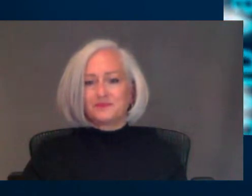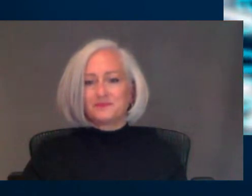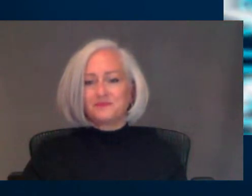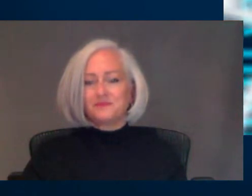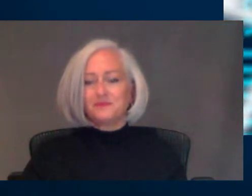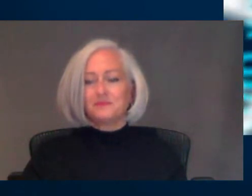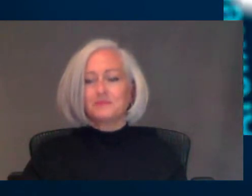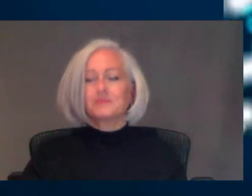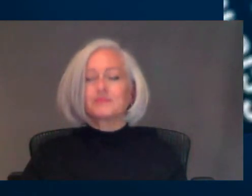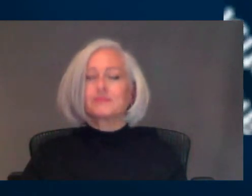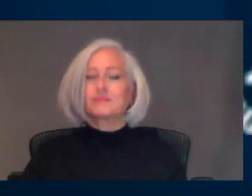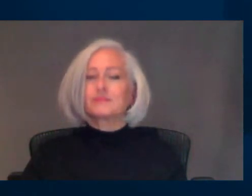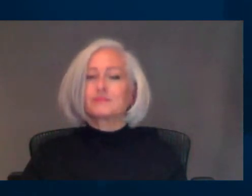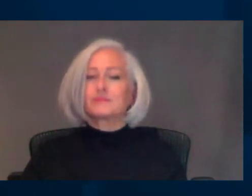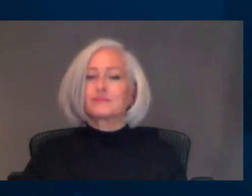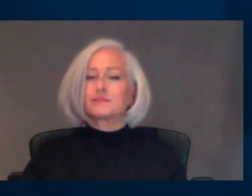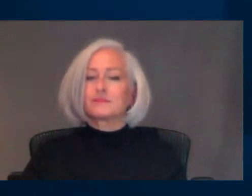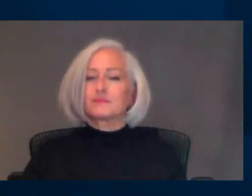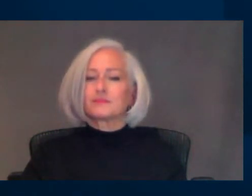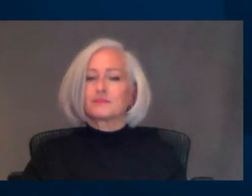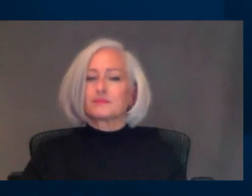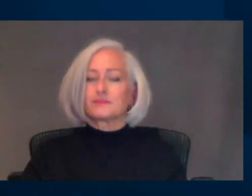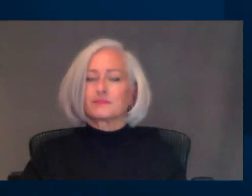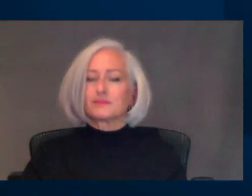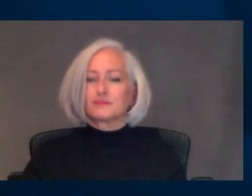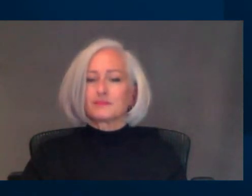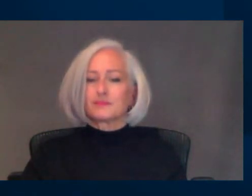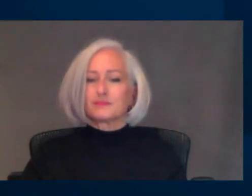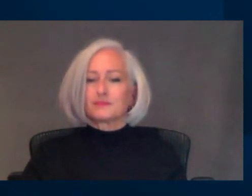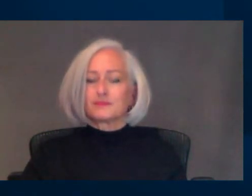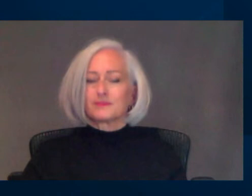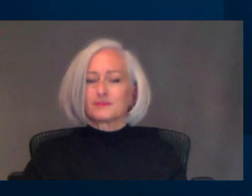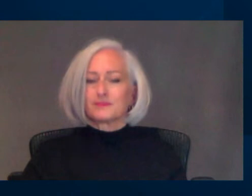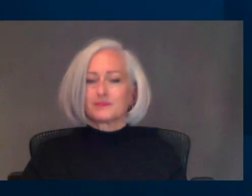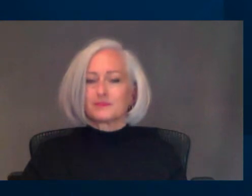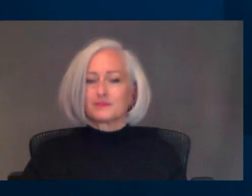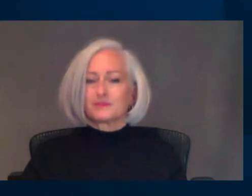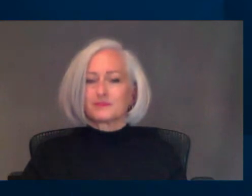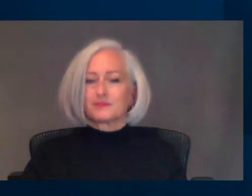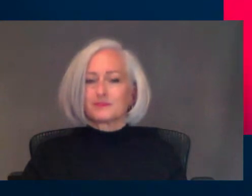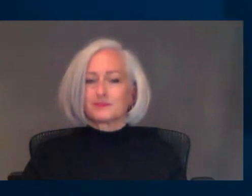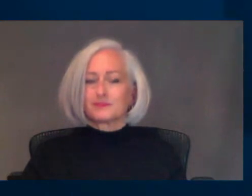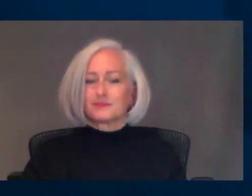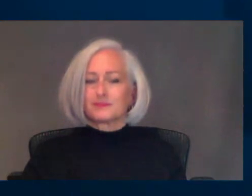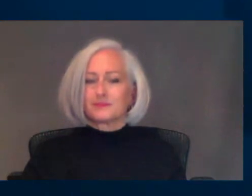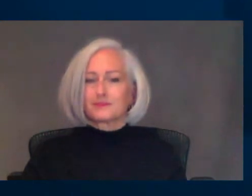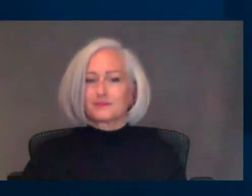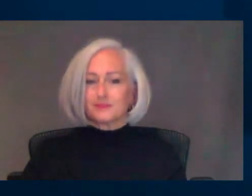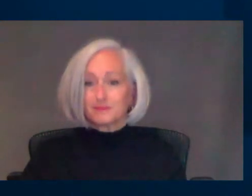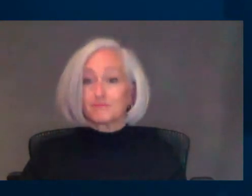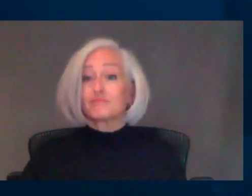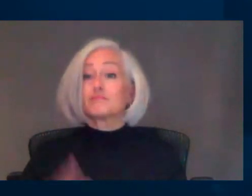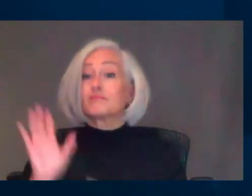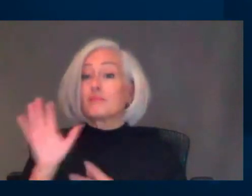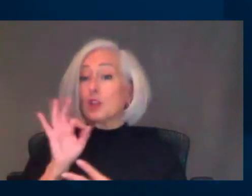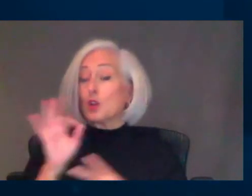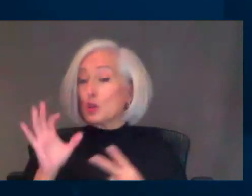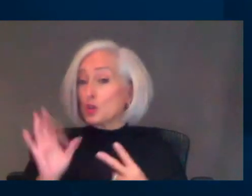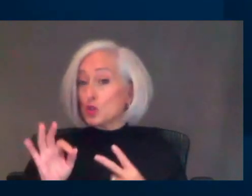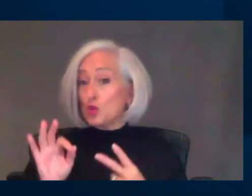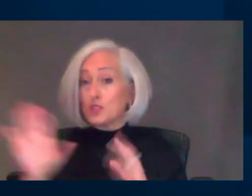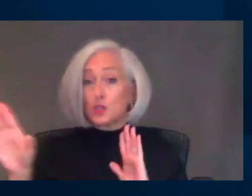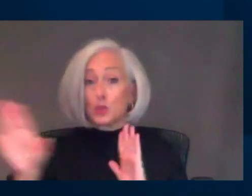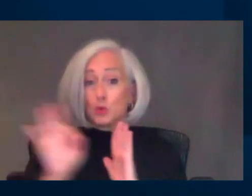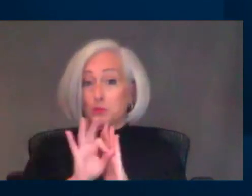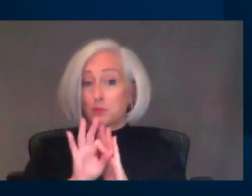a 5 to 10% chance of being hospitalized or in the ICU. You have a 20 or 30% chance of having long-term